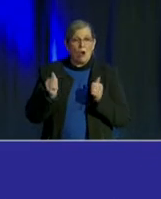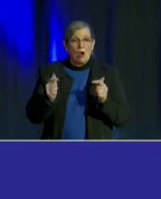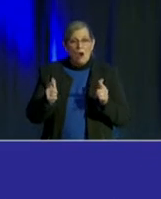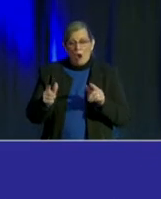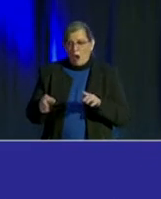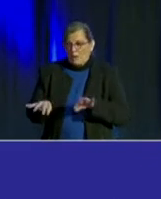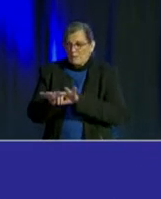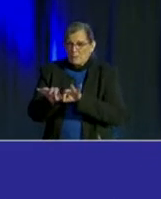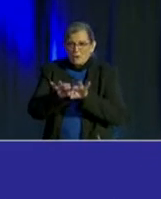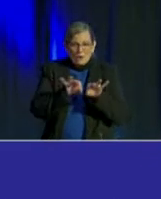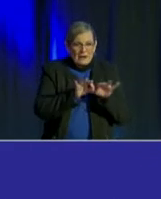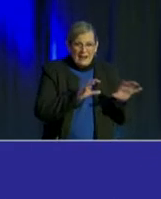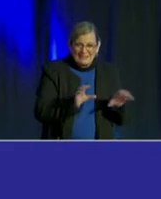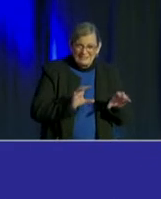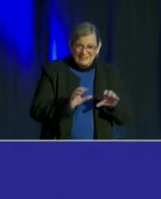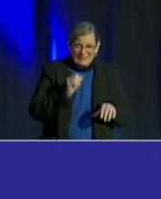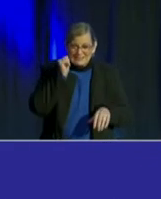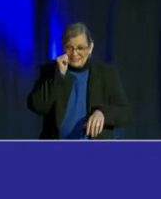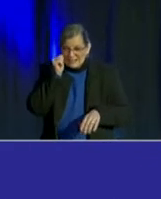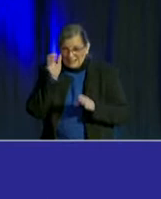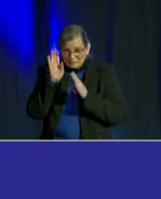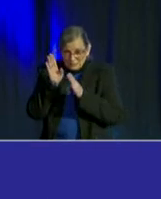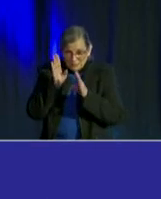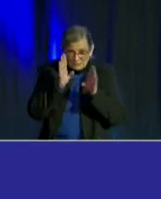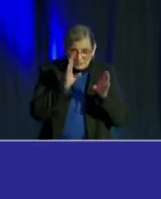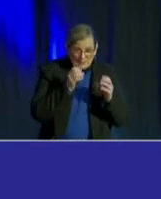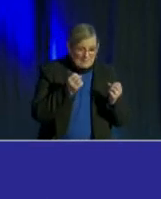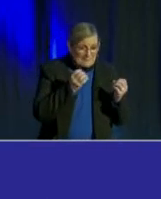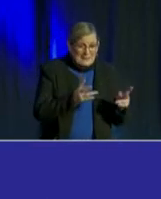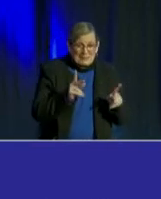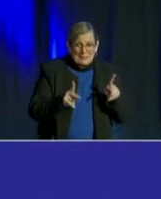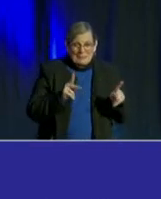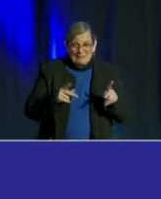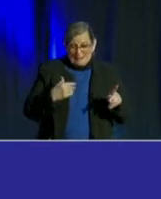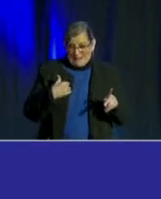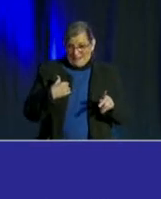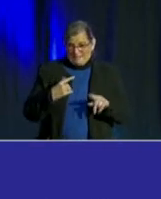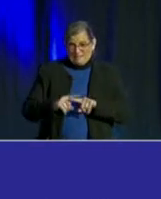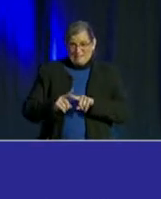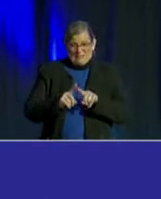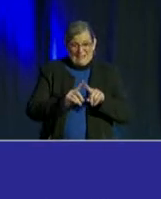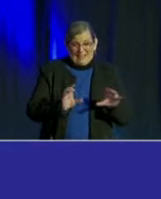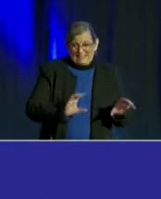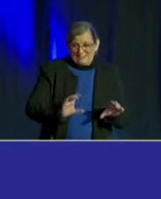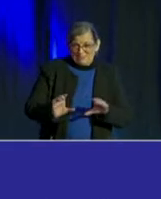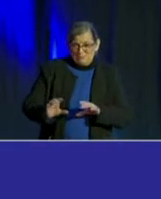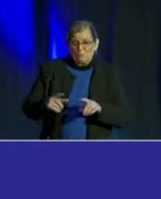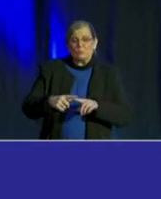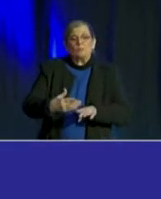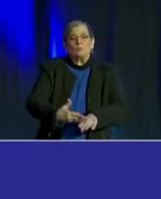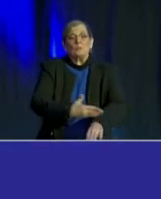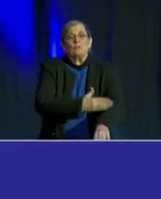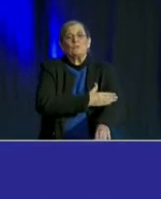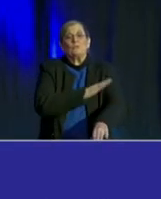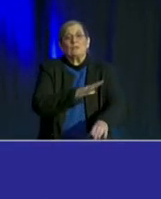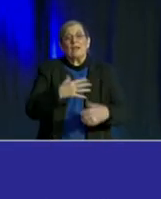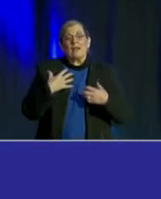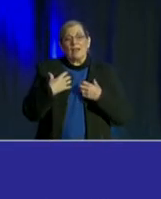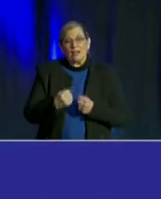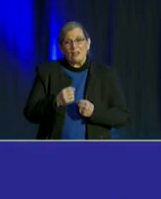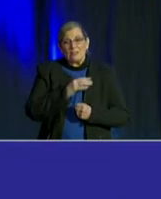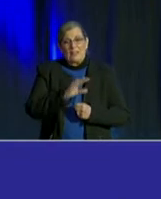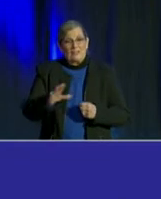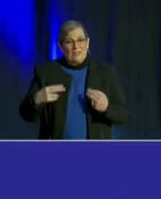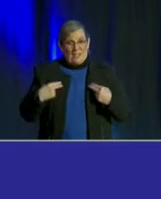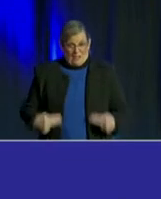maintaining its day-to-day focus on the many population health activities that are designed to improve health outcomes for all DC residents.